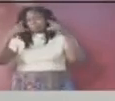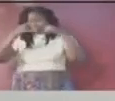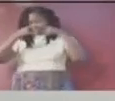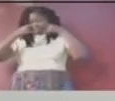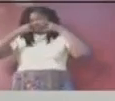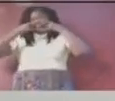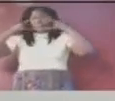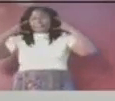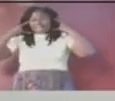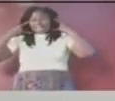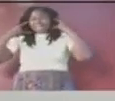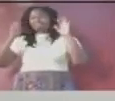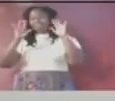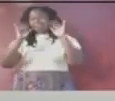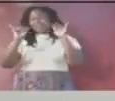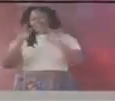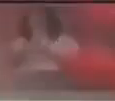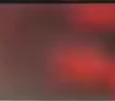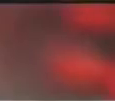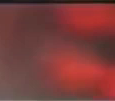mask. Goodbye for now.